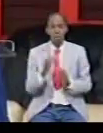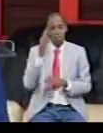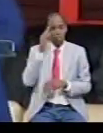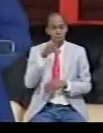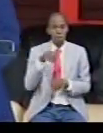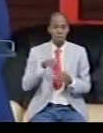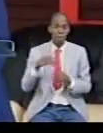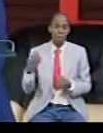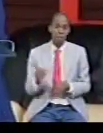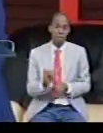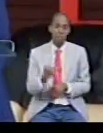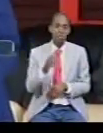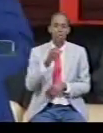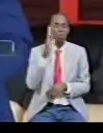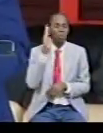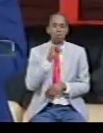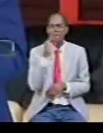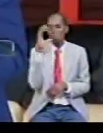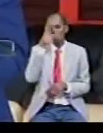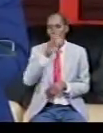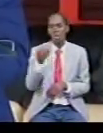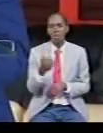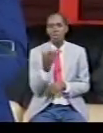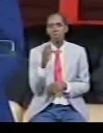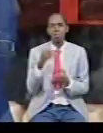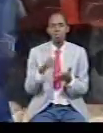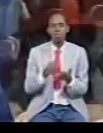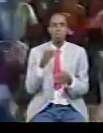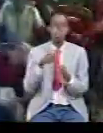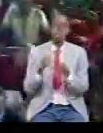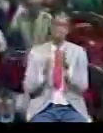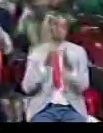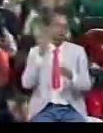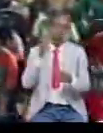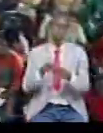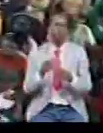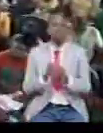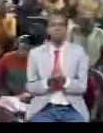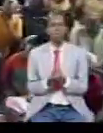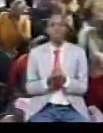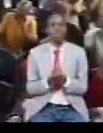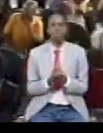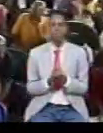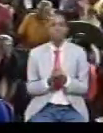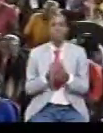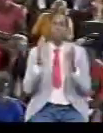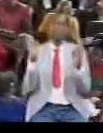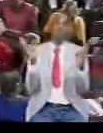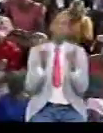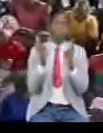not miss any of them in Jesus' name. Victory,